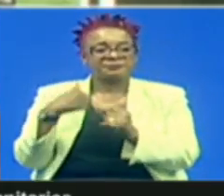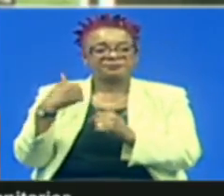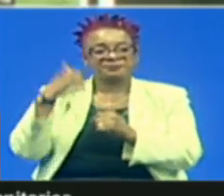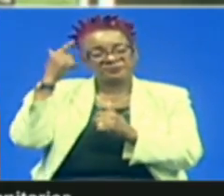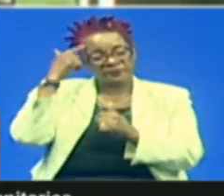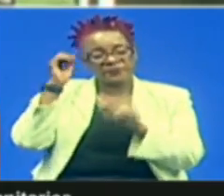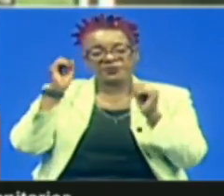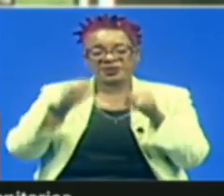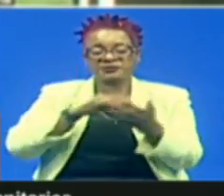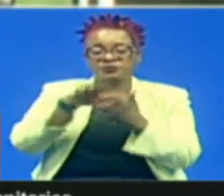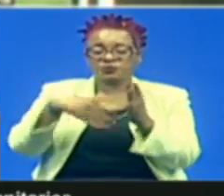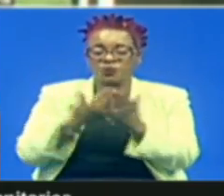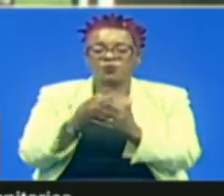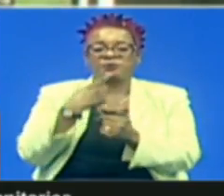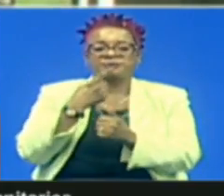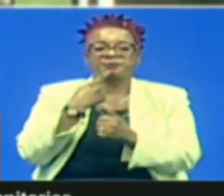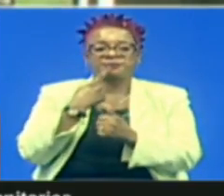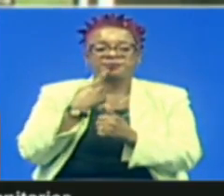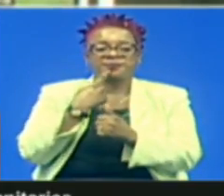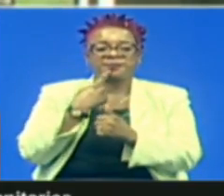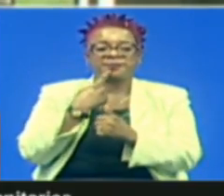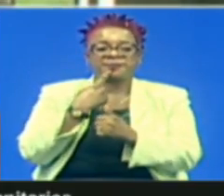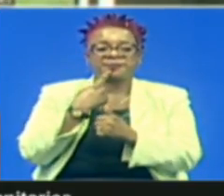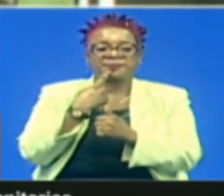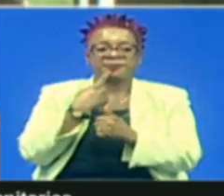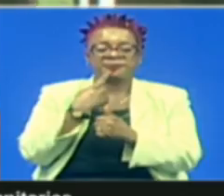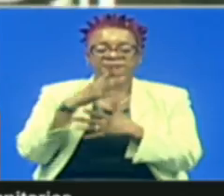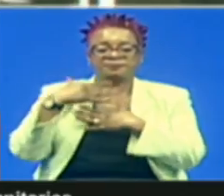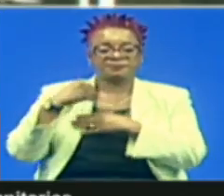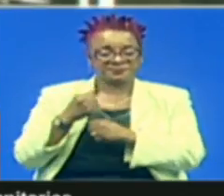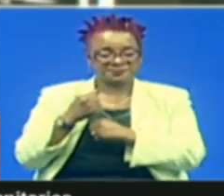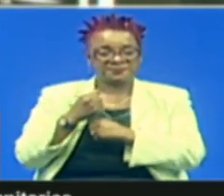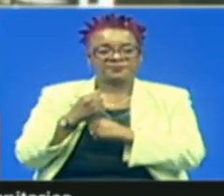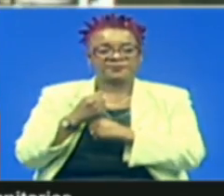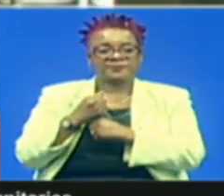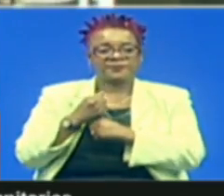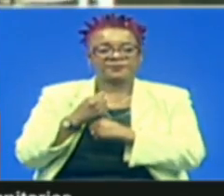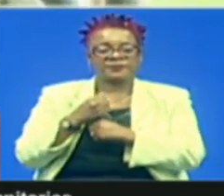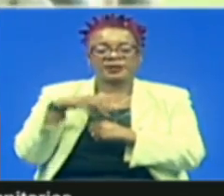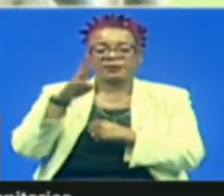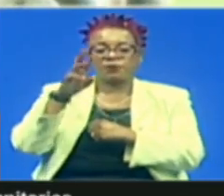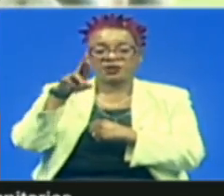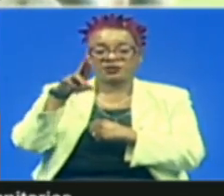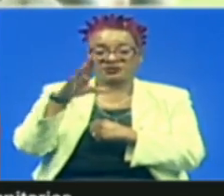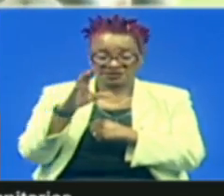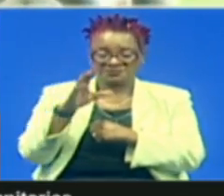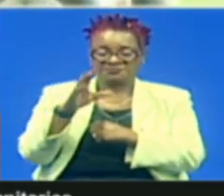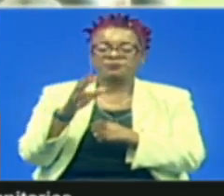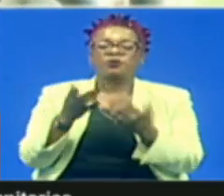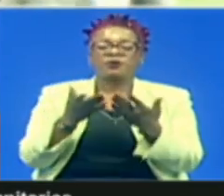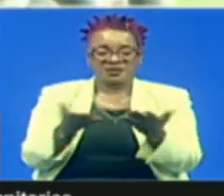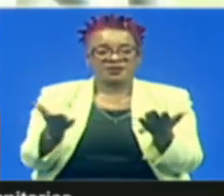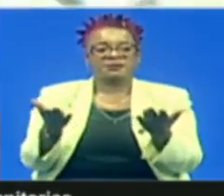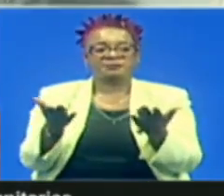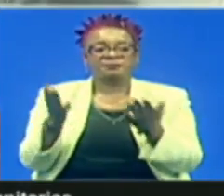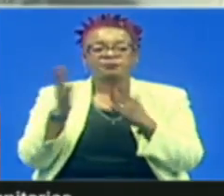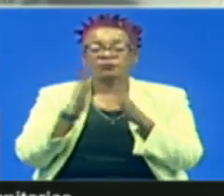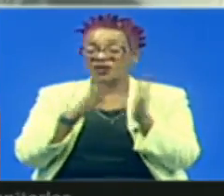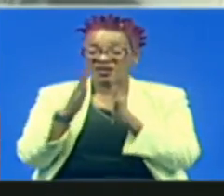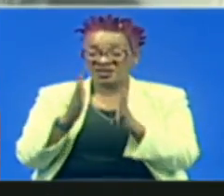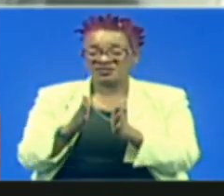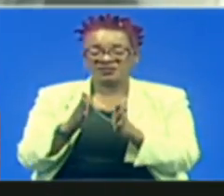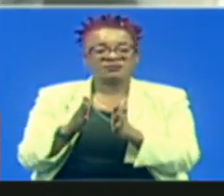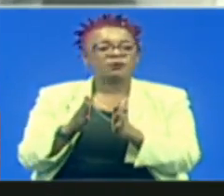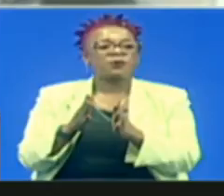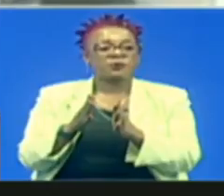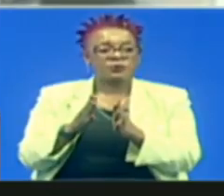we can all say it quietly and sort of confidently, WRC is coming home. The organisers are not taking chances as